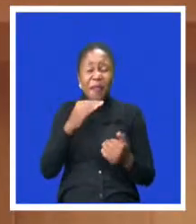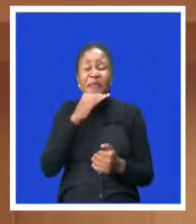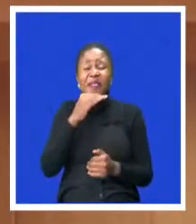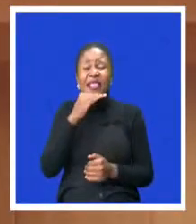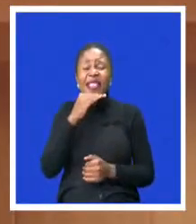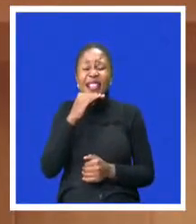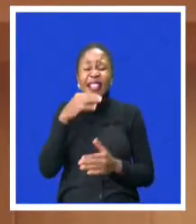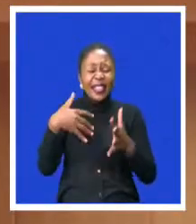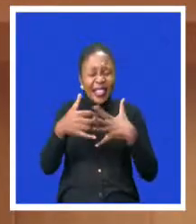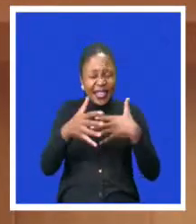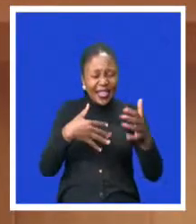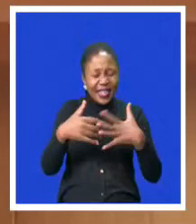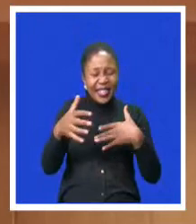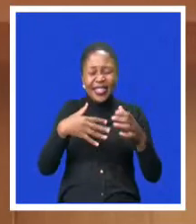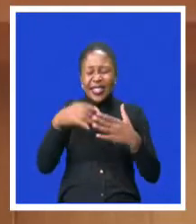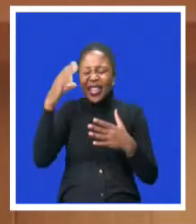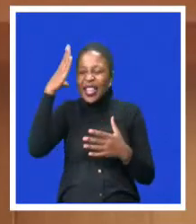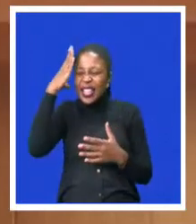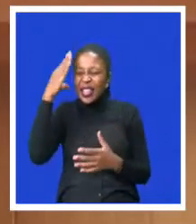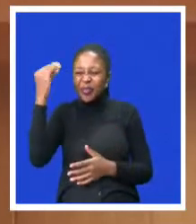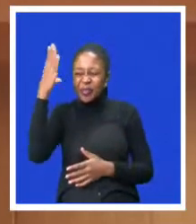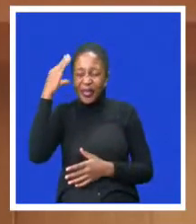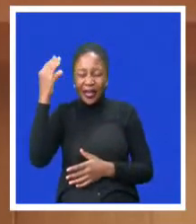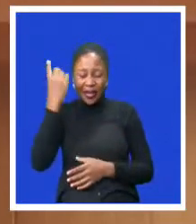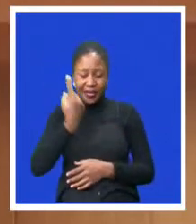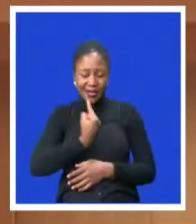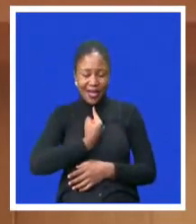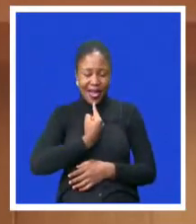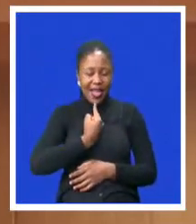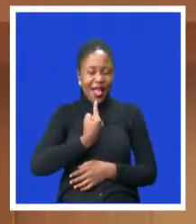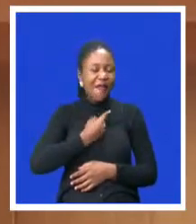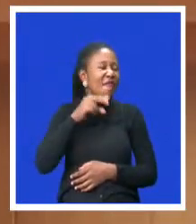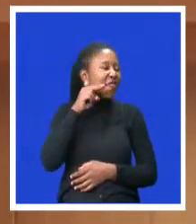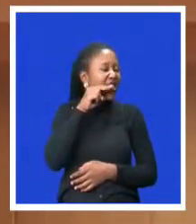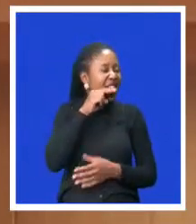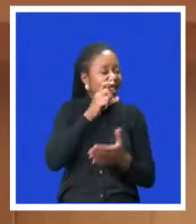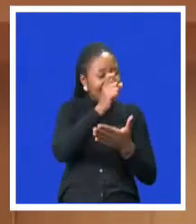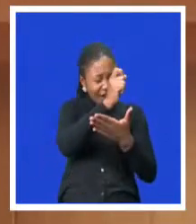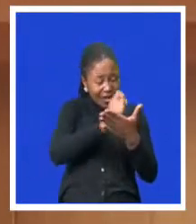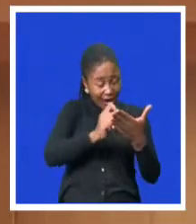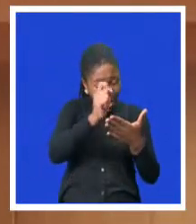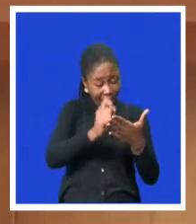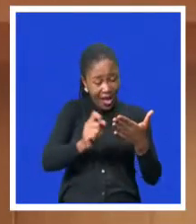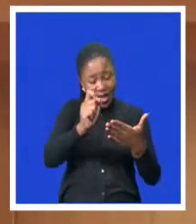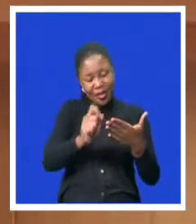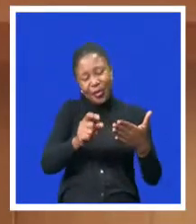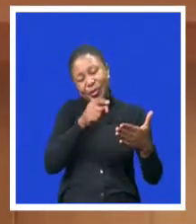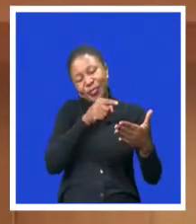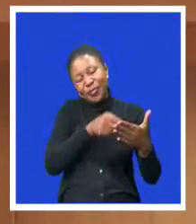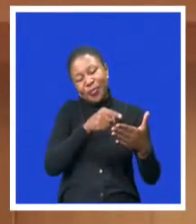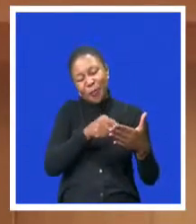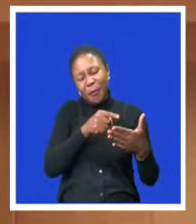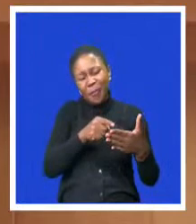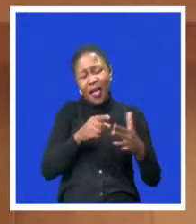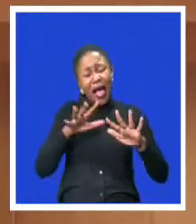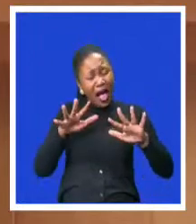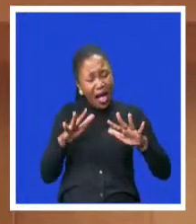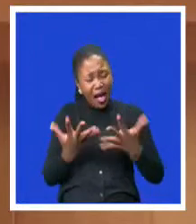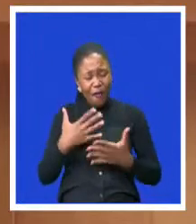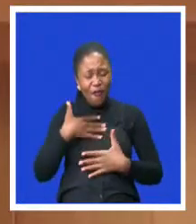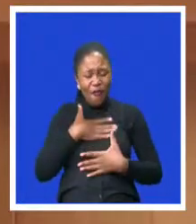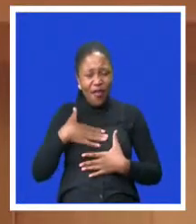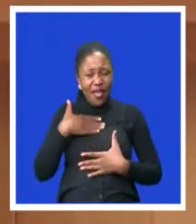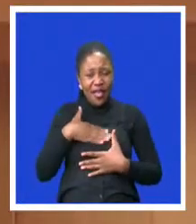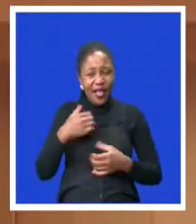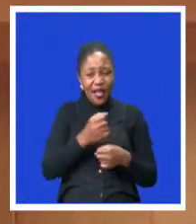yourself writing it down and expressing your feelings on how that thing, how you felt about that